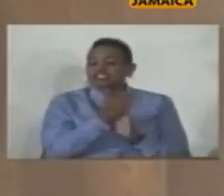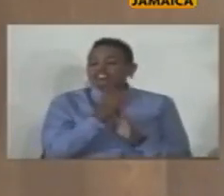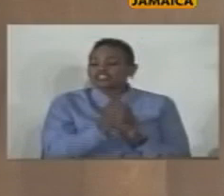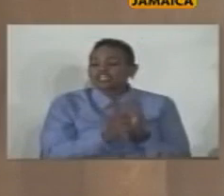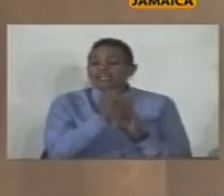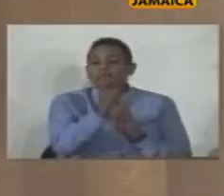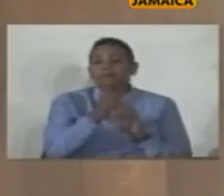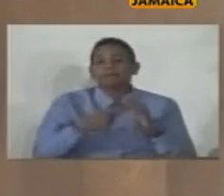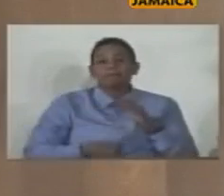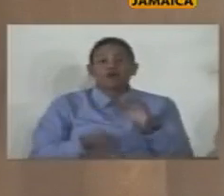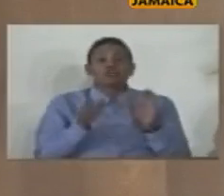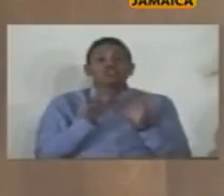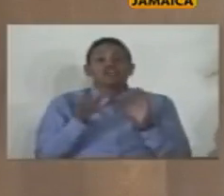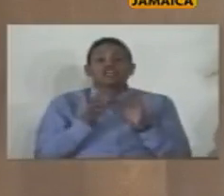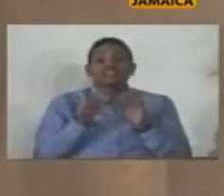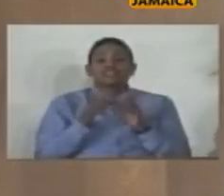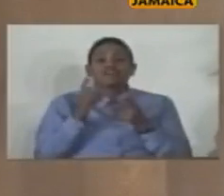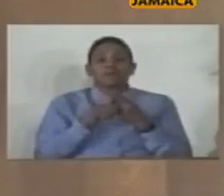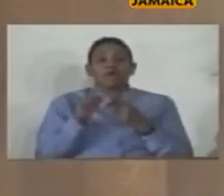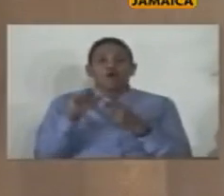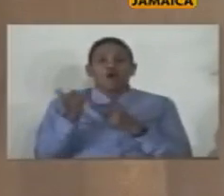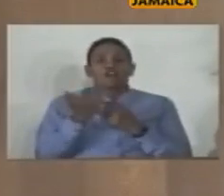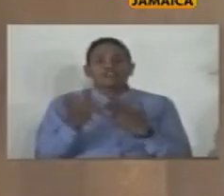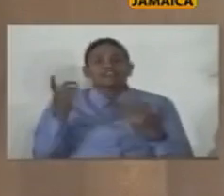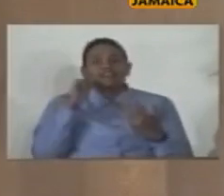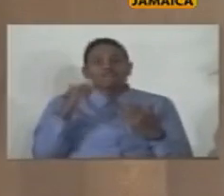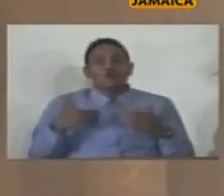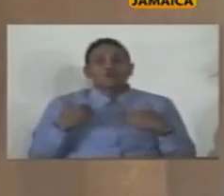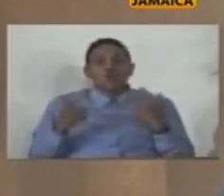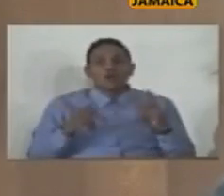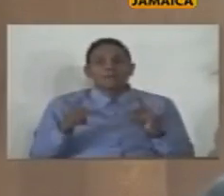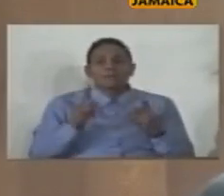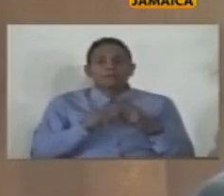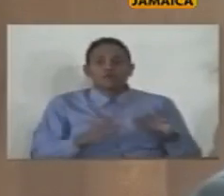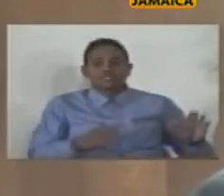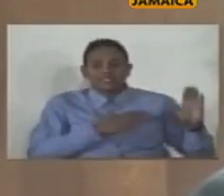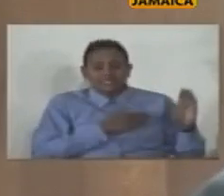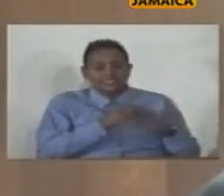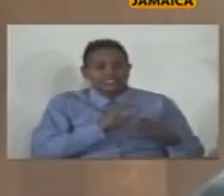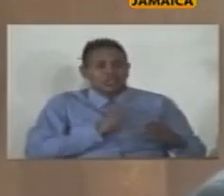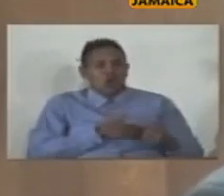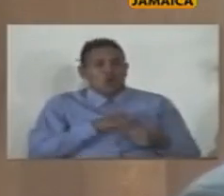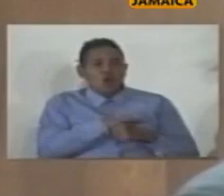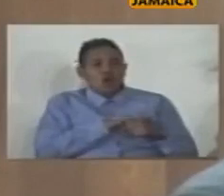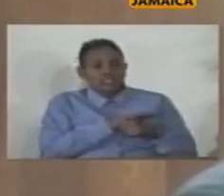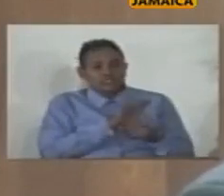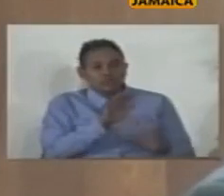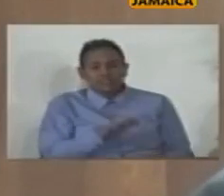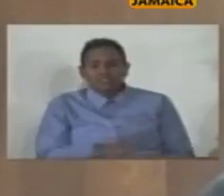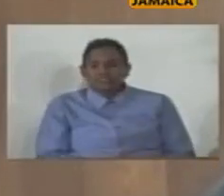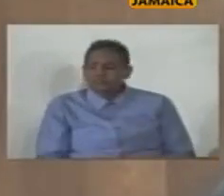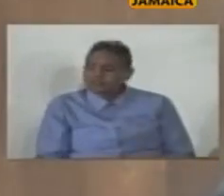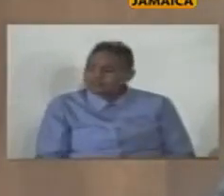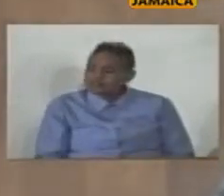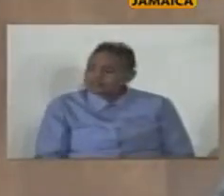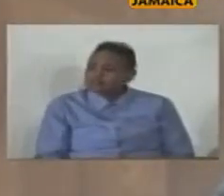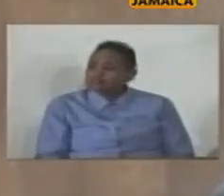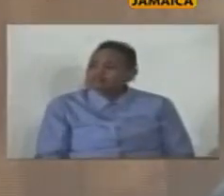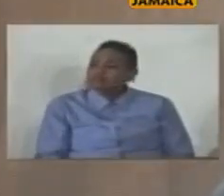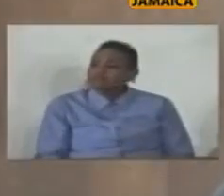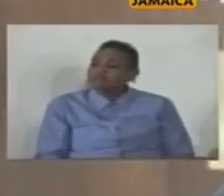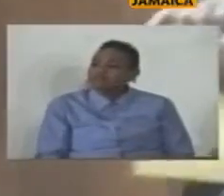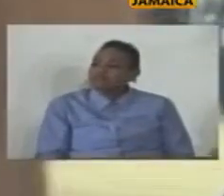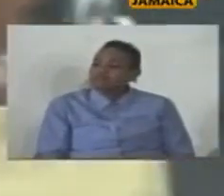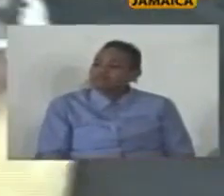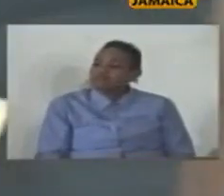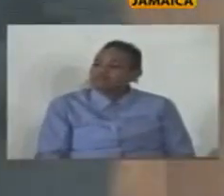birth certificates and other things to our young people and citizens in our constituencies. Mr. Speaker, I have